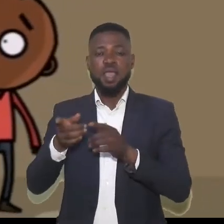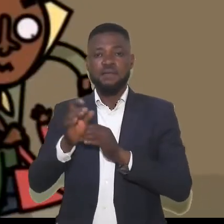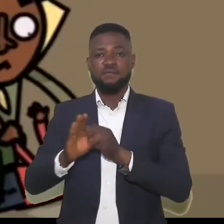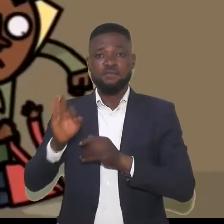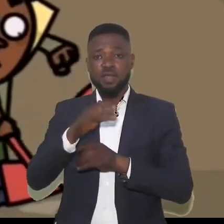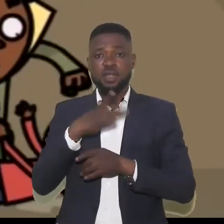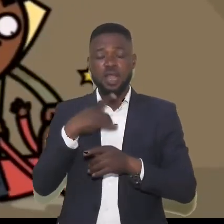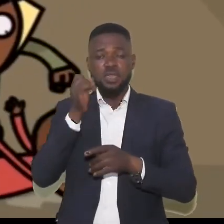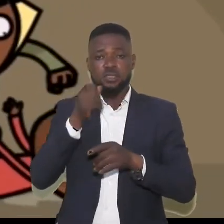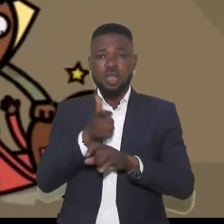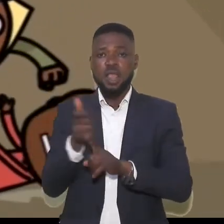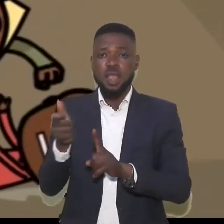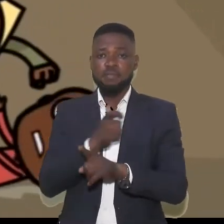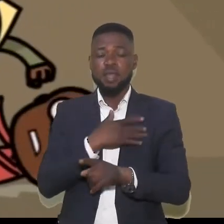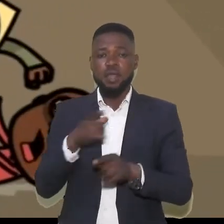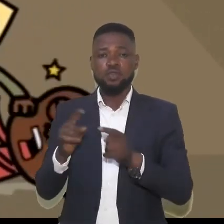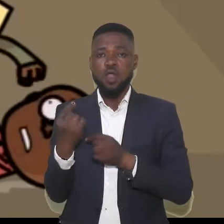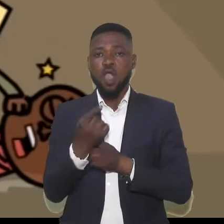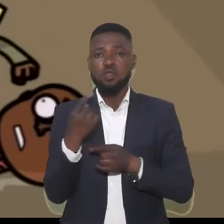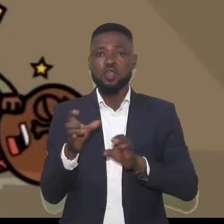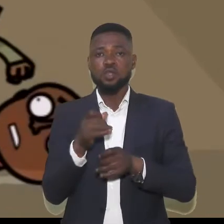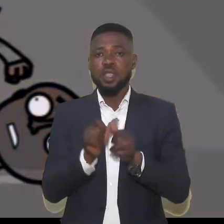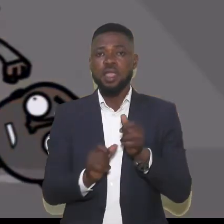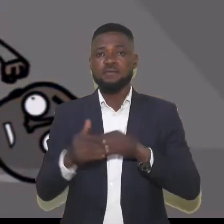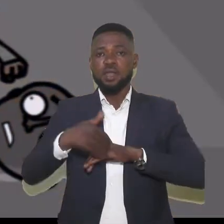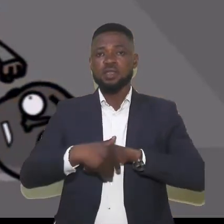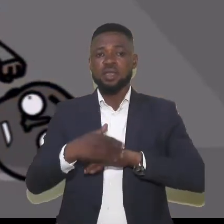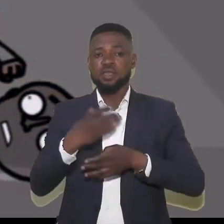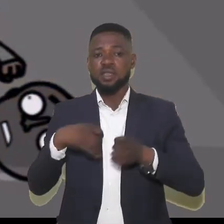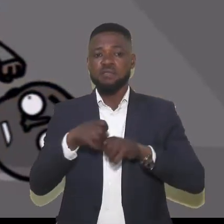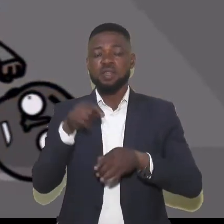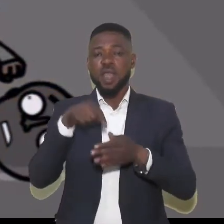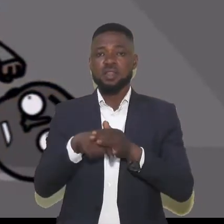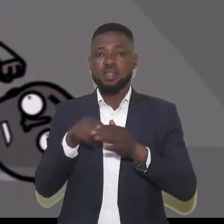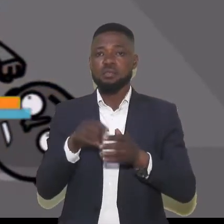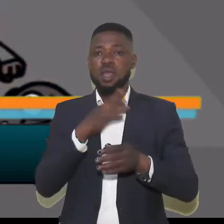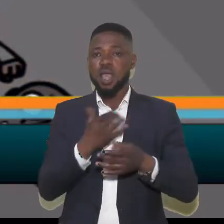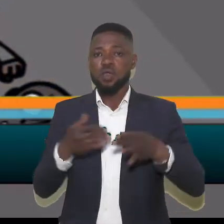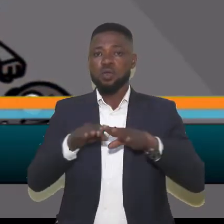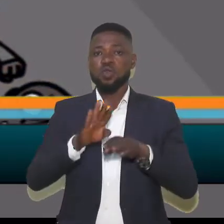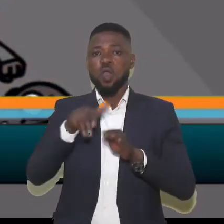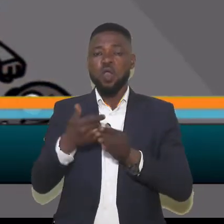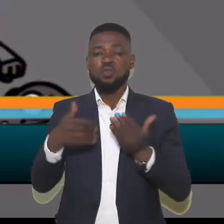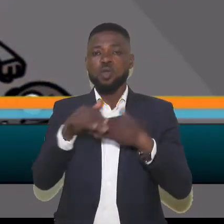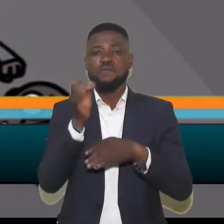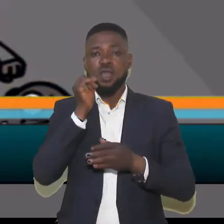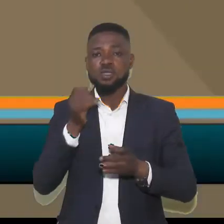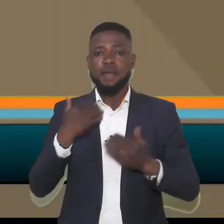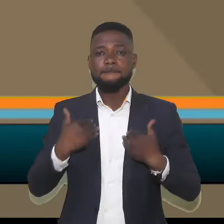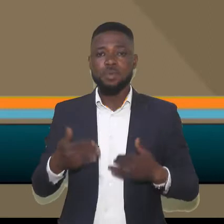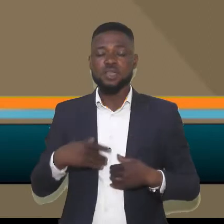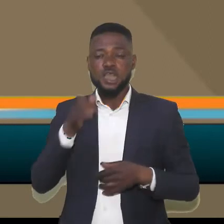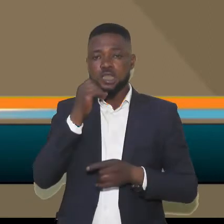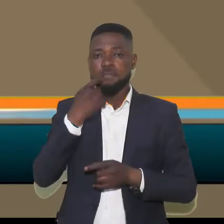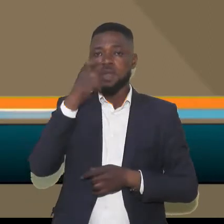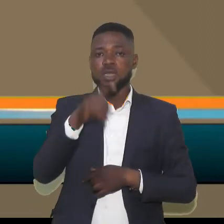began physically abusing Dele as she always does every night, leaving him with deep marks and bruises all over his body.